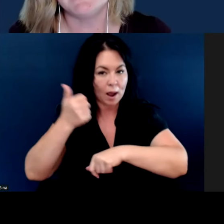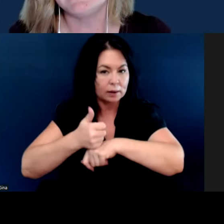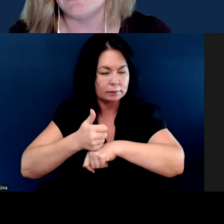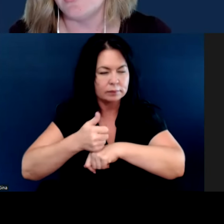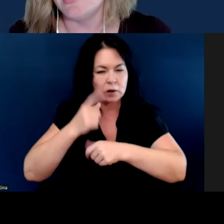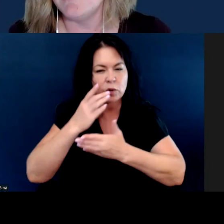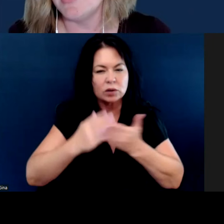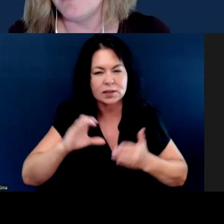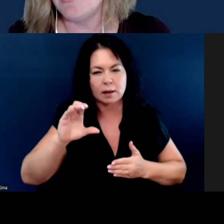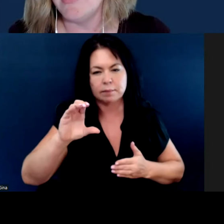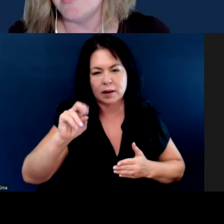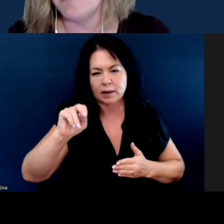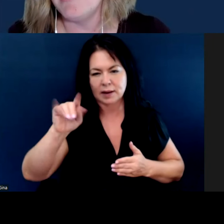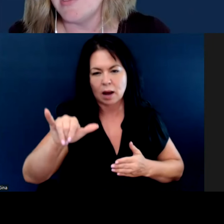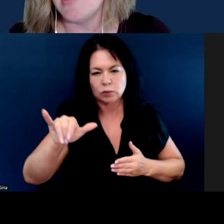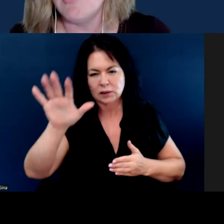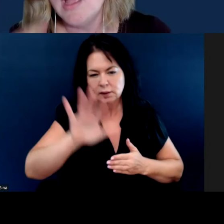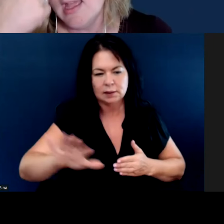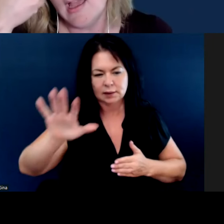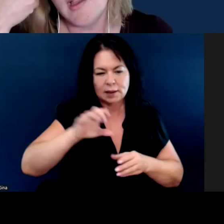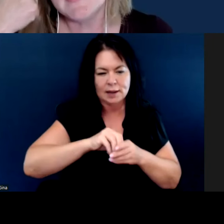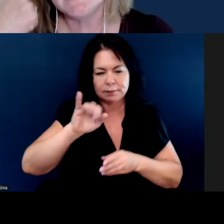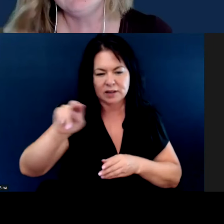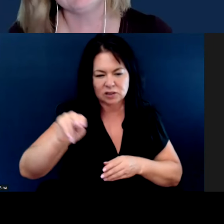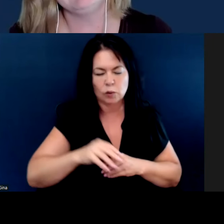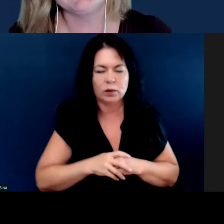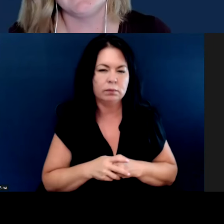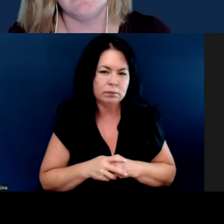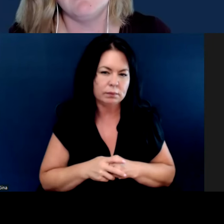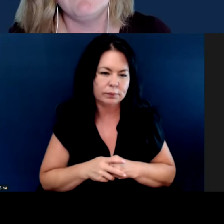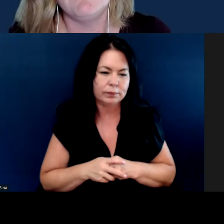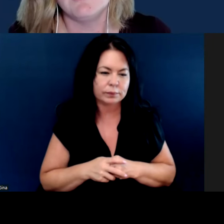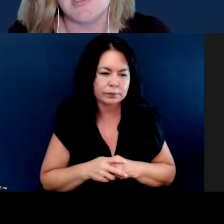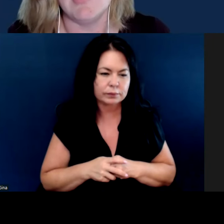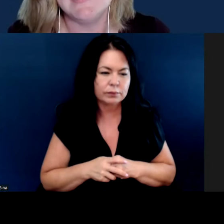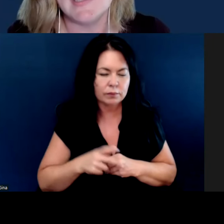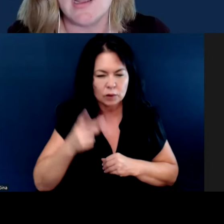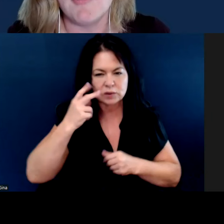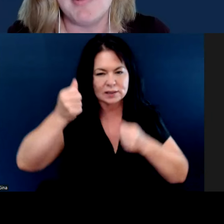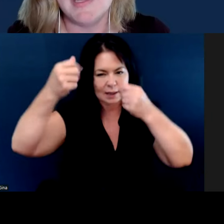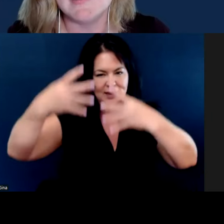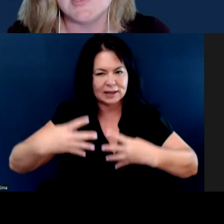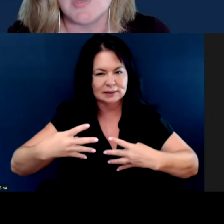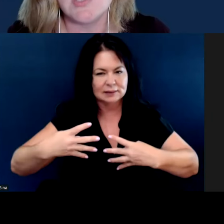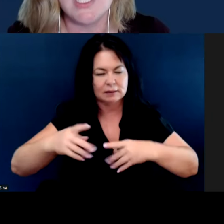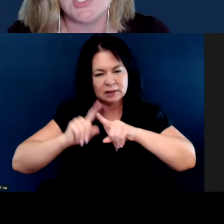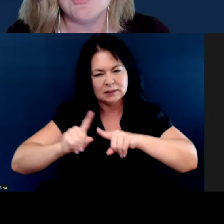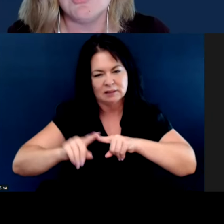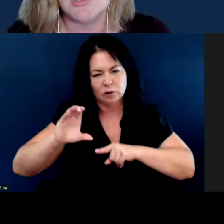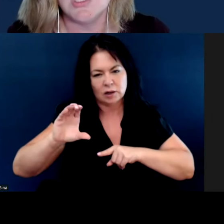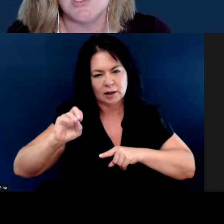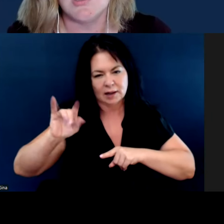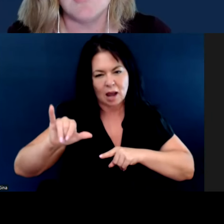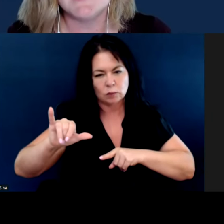in Minnesota, and I'm going to pull that up now. So here's a list of counties that offer plans in